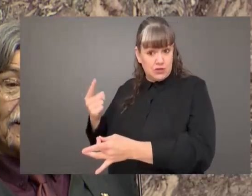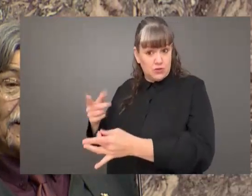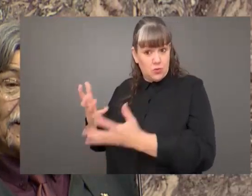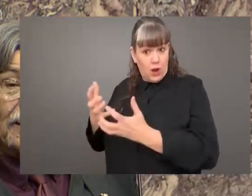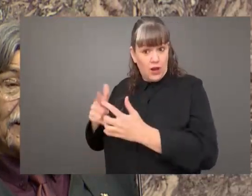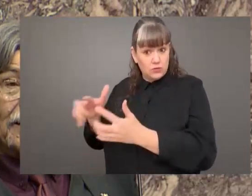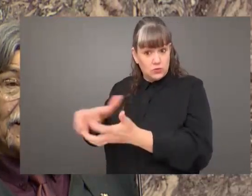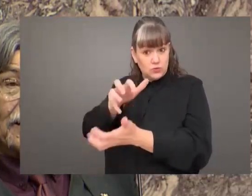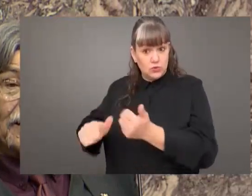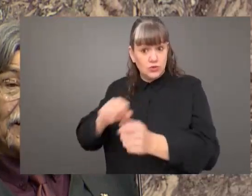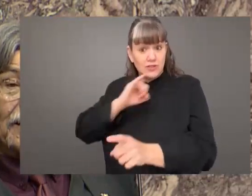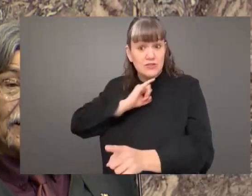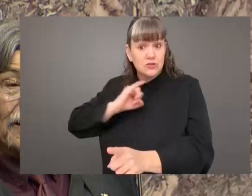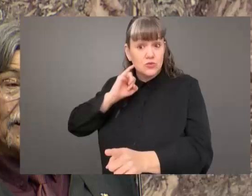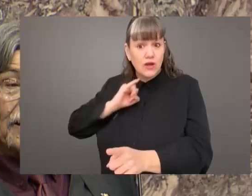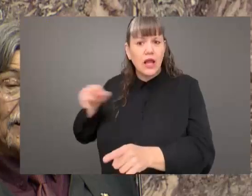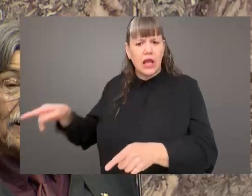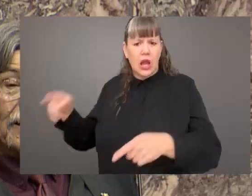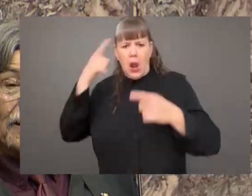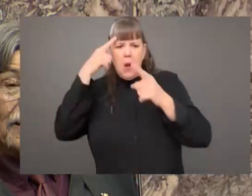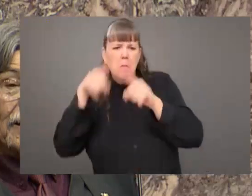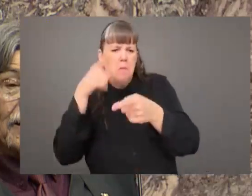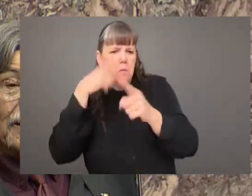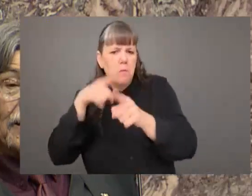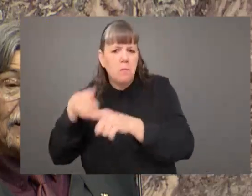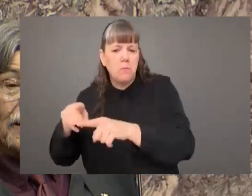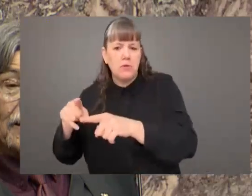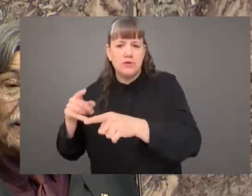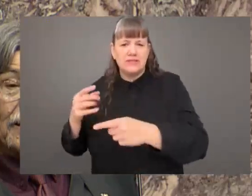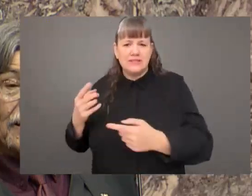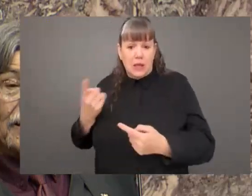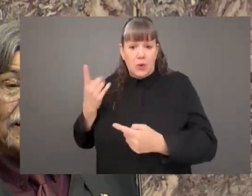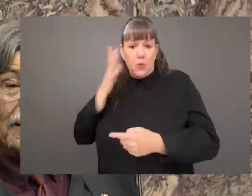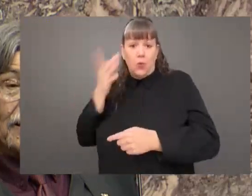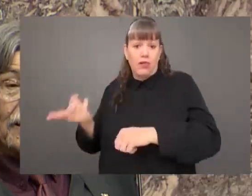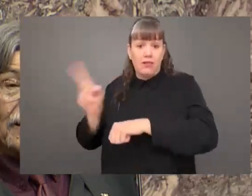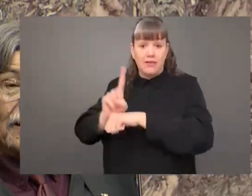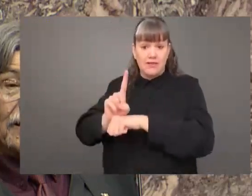and repudiate Sean Orr for these vile anti-Semitic statements?